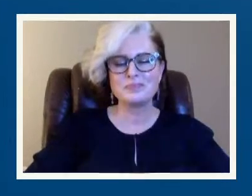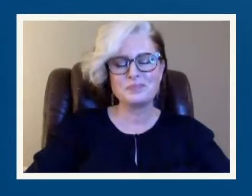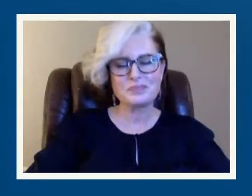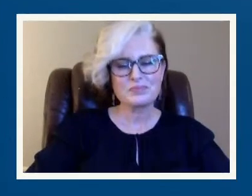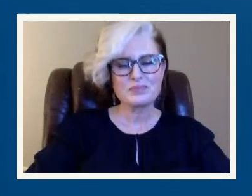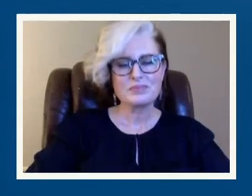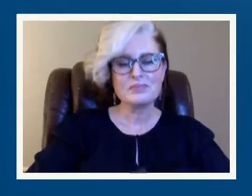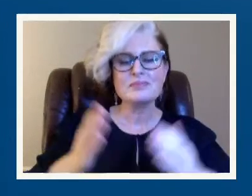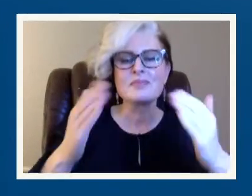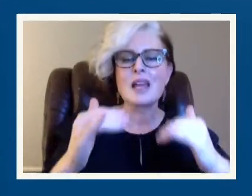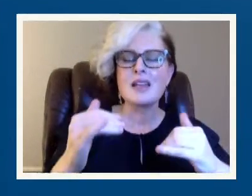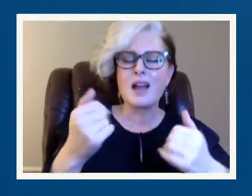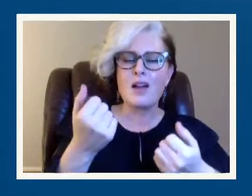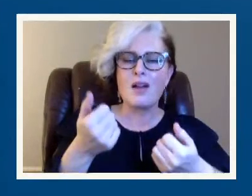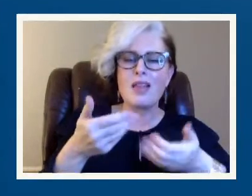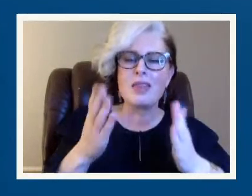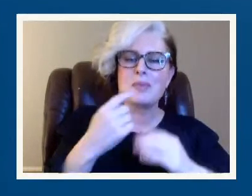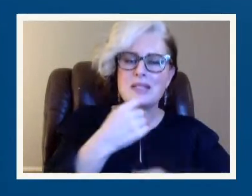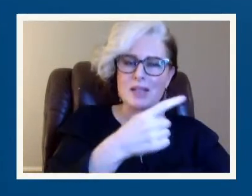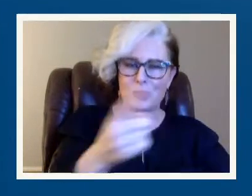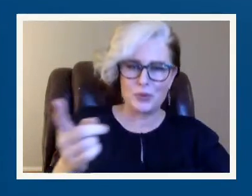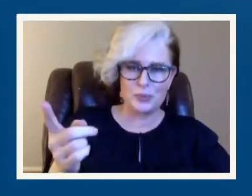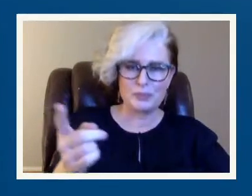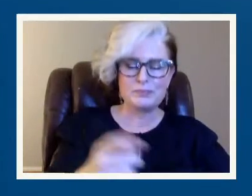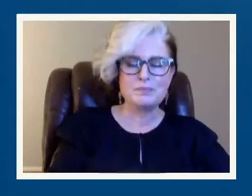And no, let me tell you.